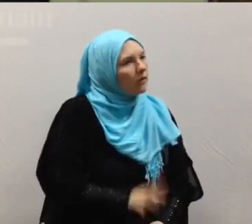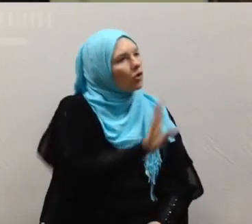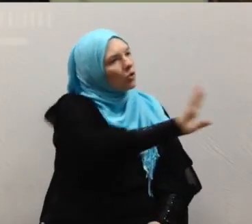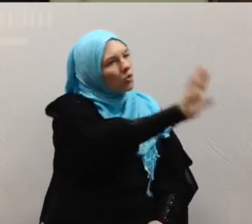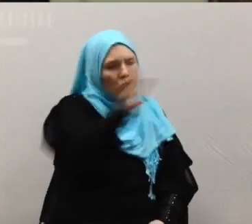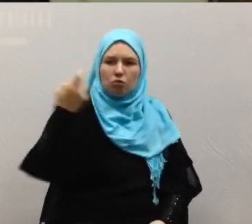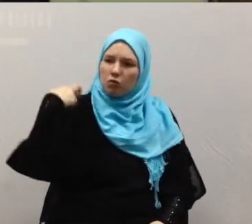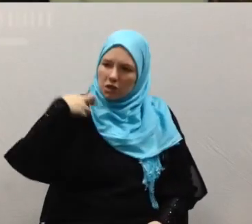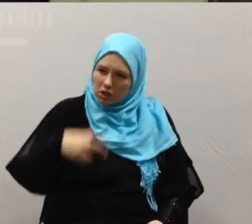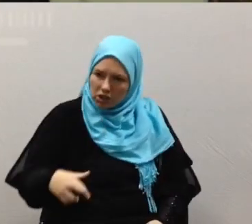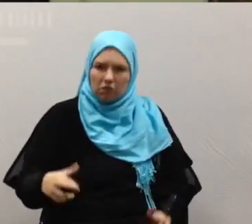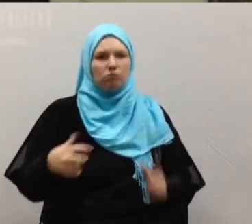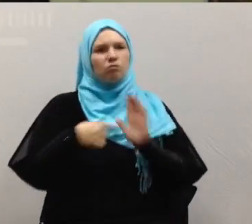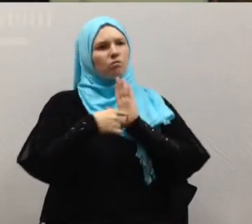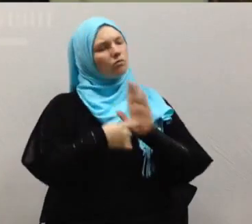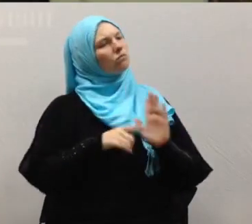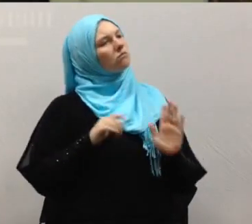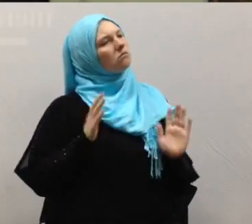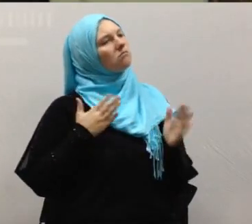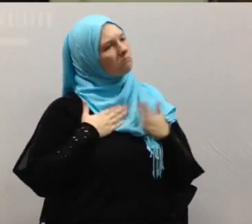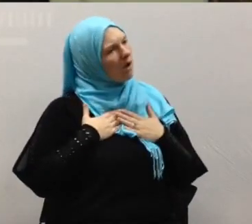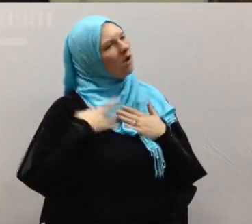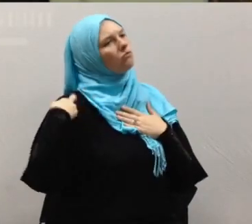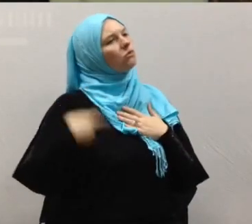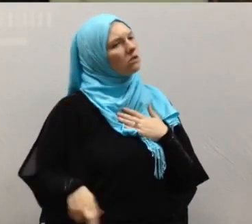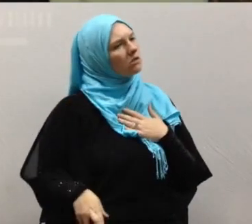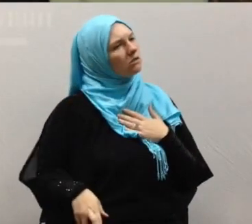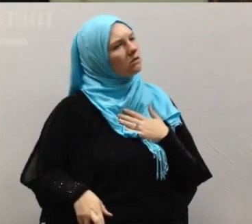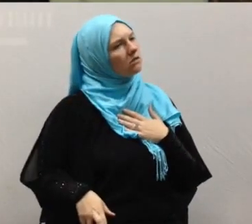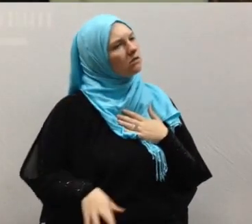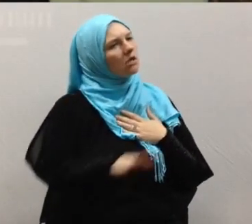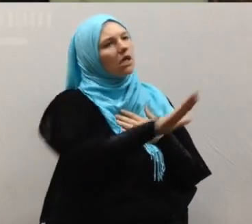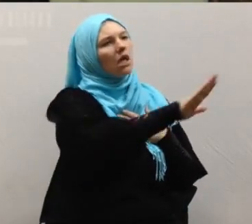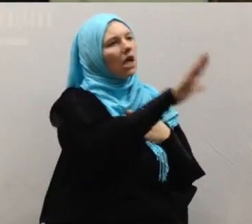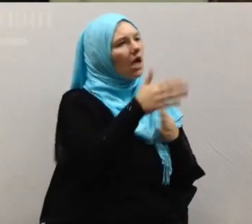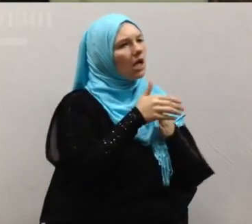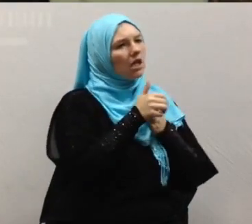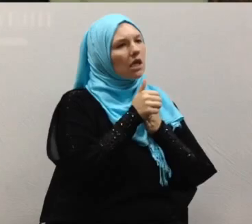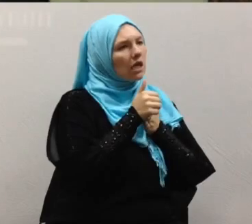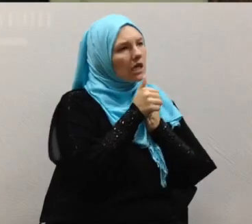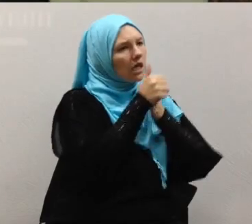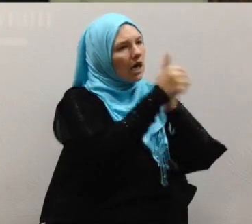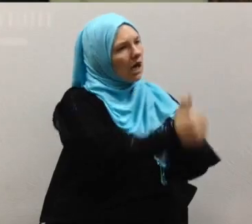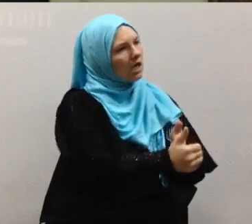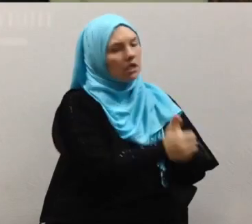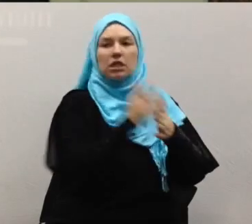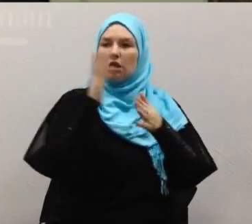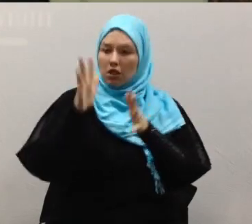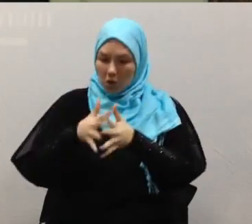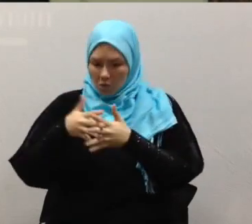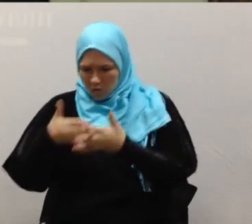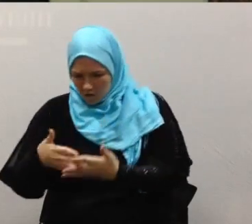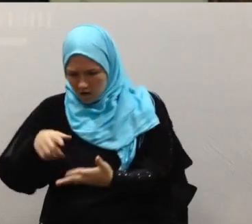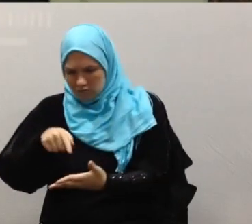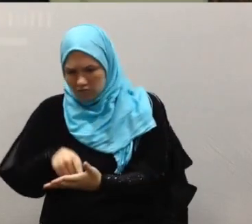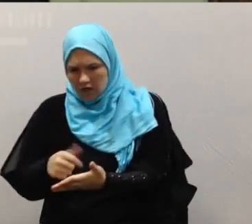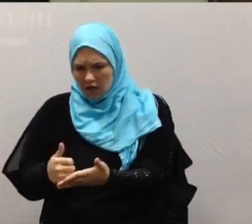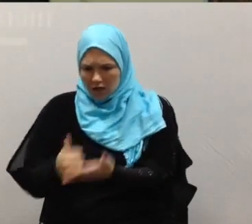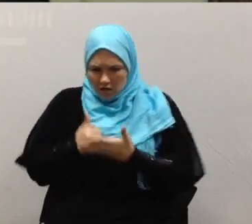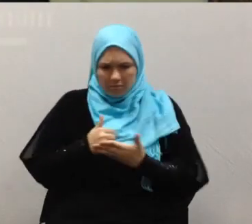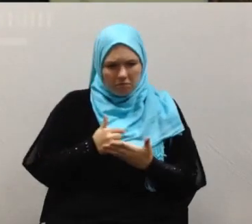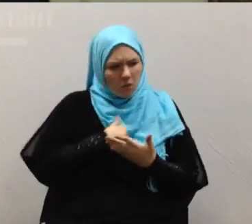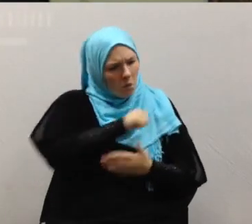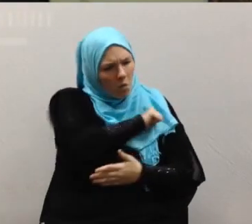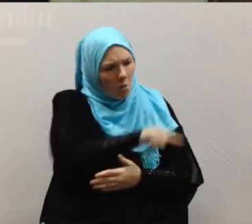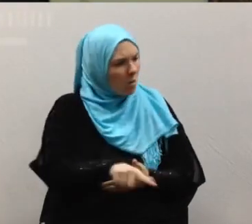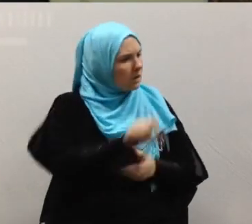guidance is so broad to help you in every situation in your life. So anyone who wants to